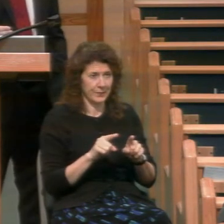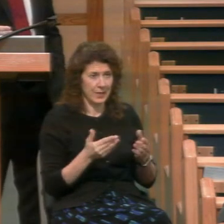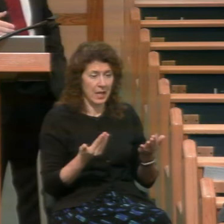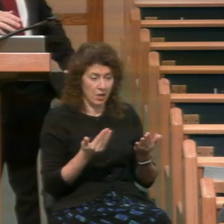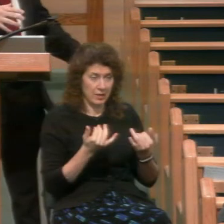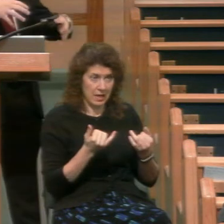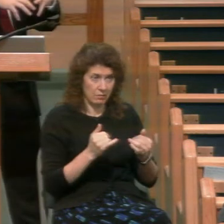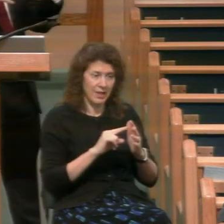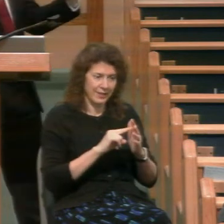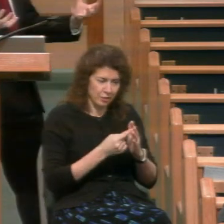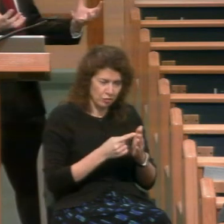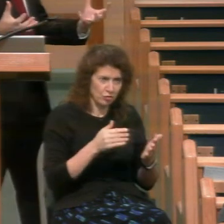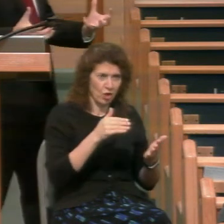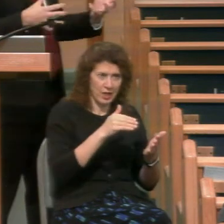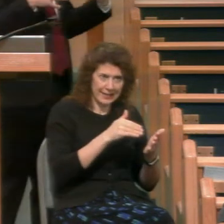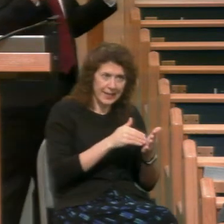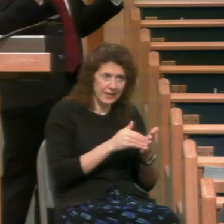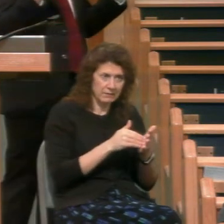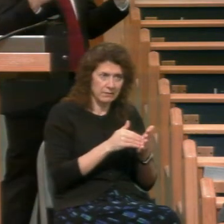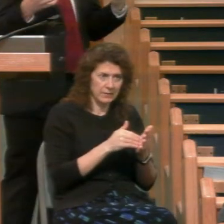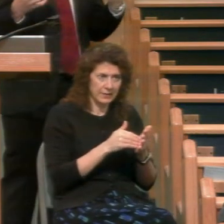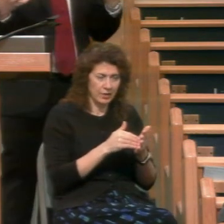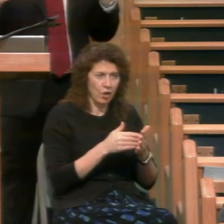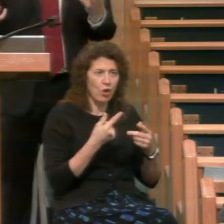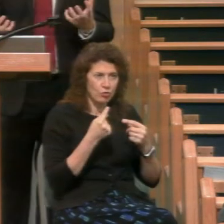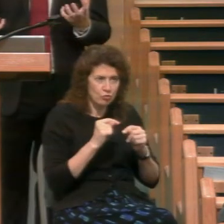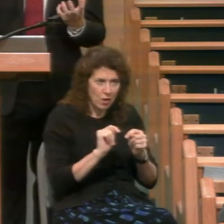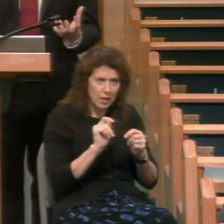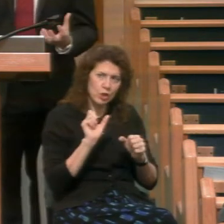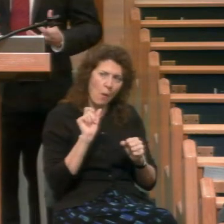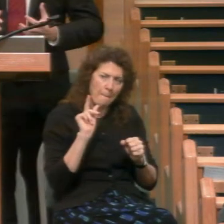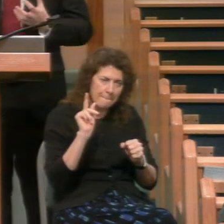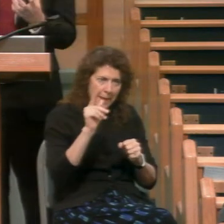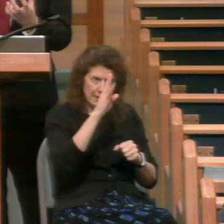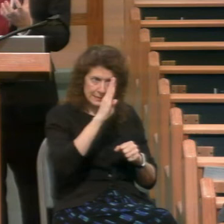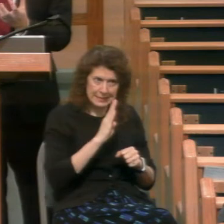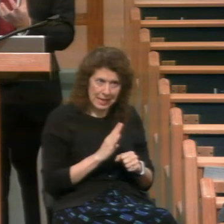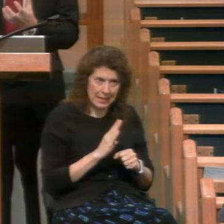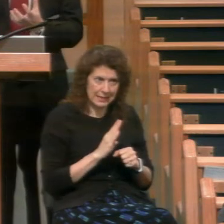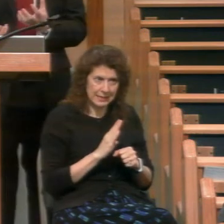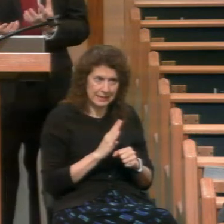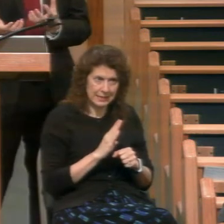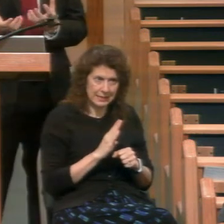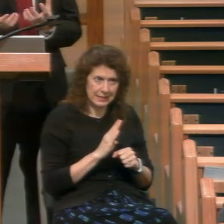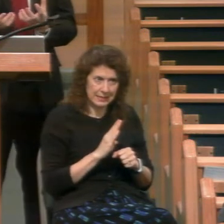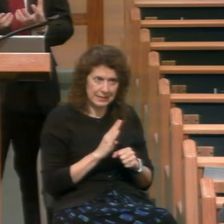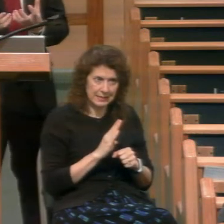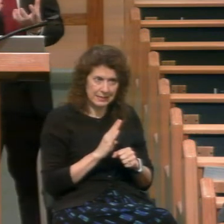starting again. This is a do-over. And we're trying to go back to God. And where have we messed